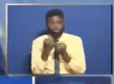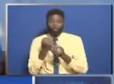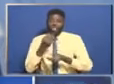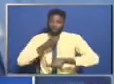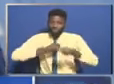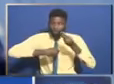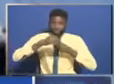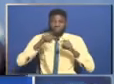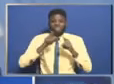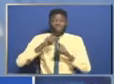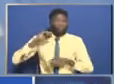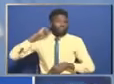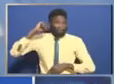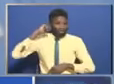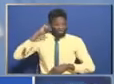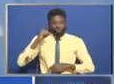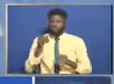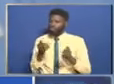have our own